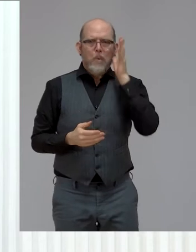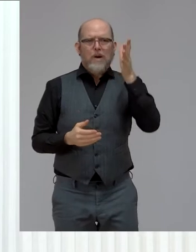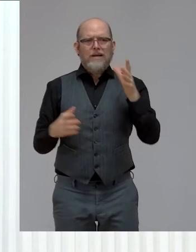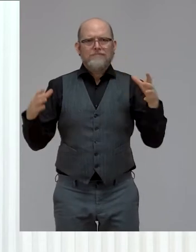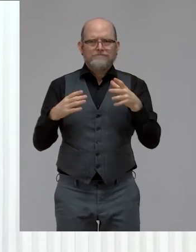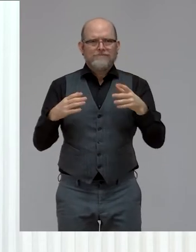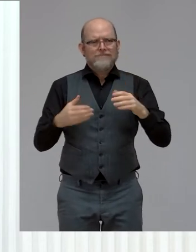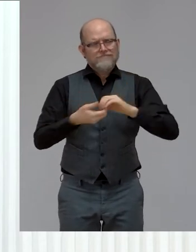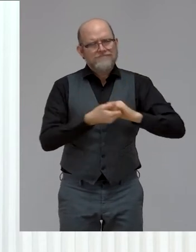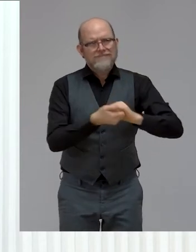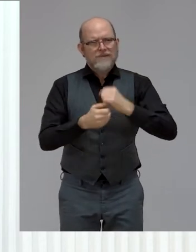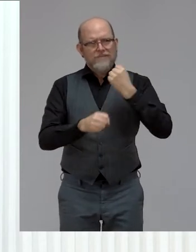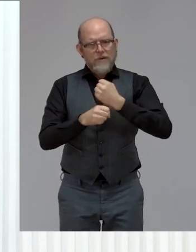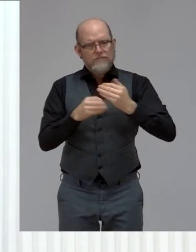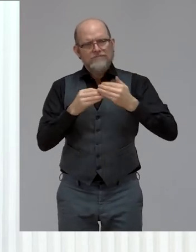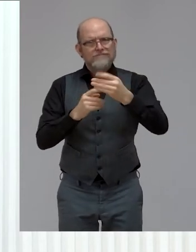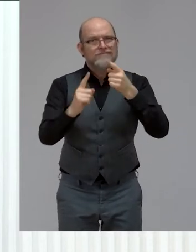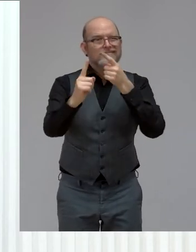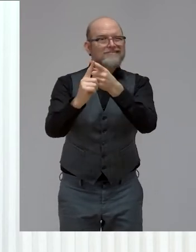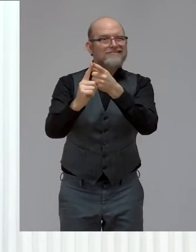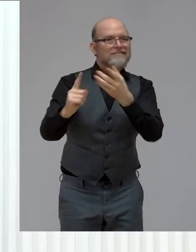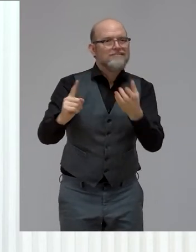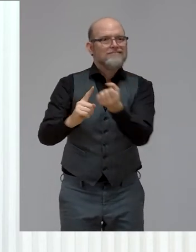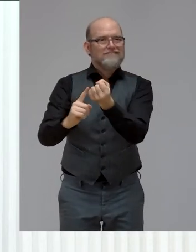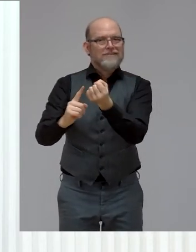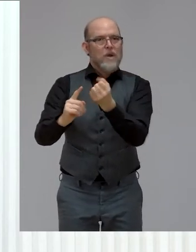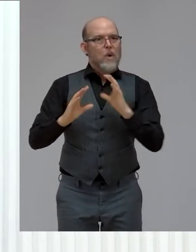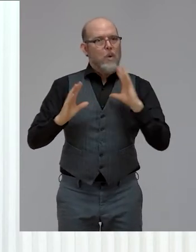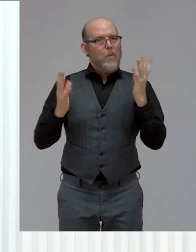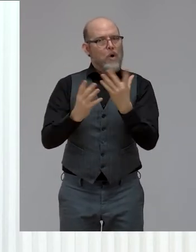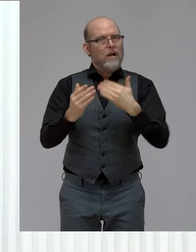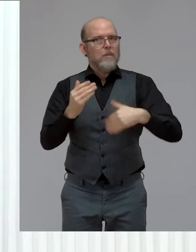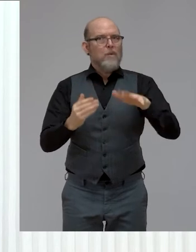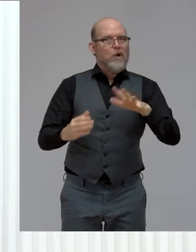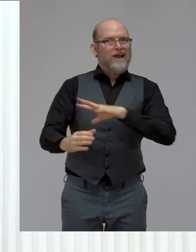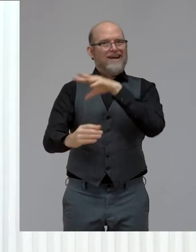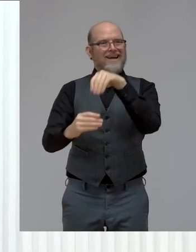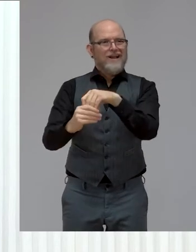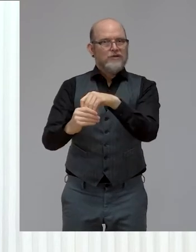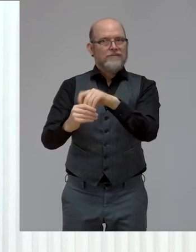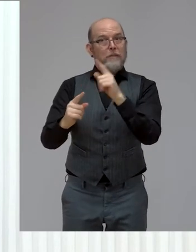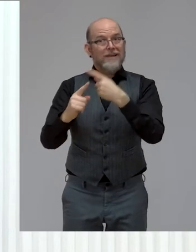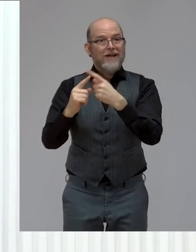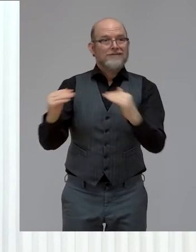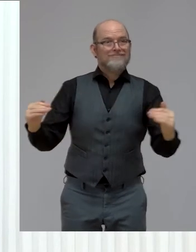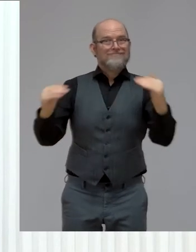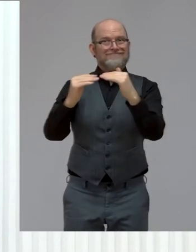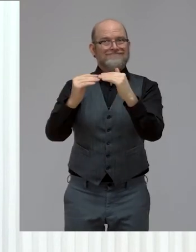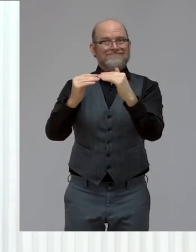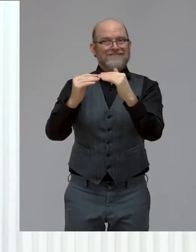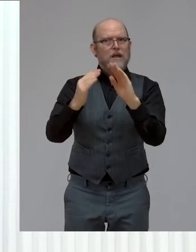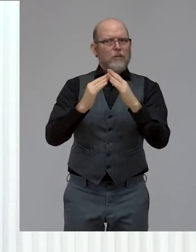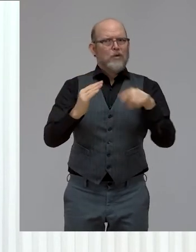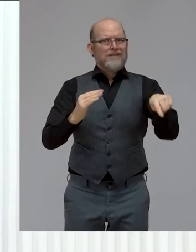will create a more inclusive, accessible, just and equitable society. Because it is